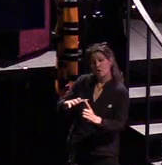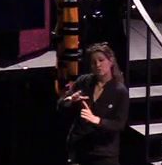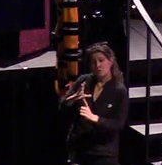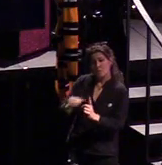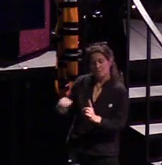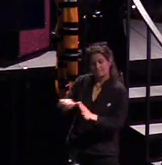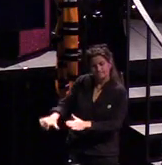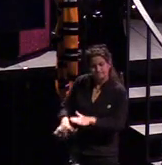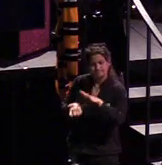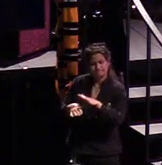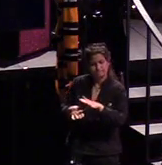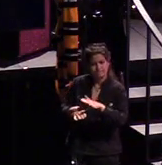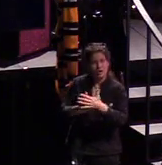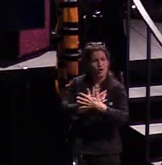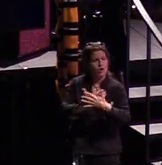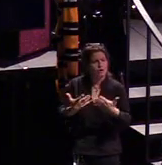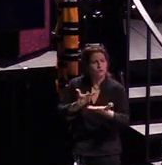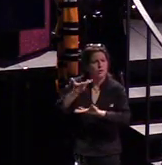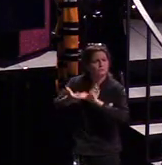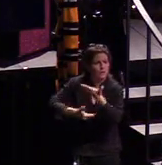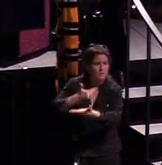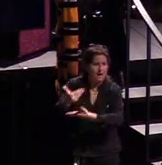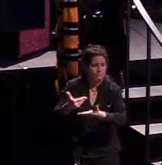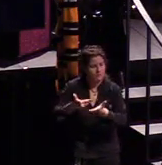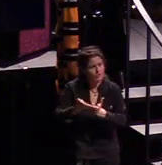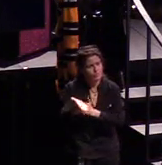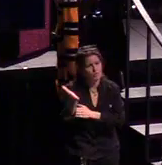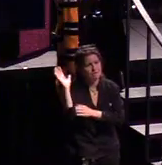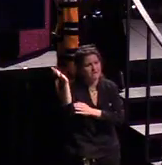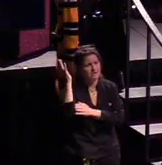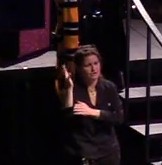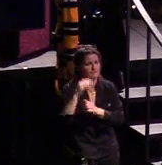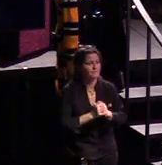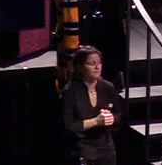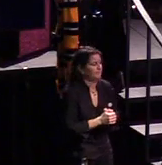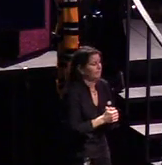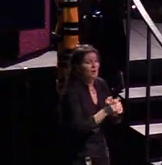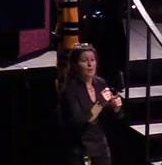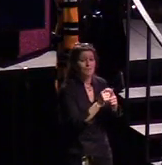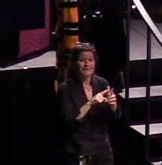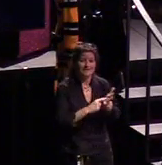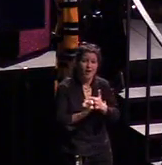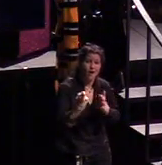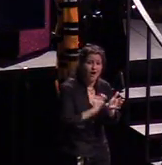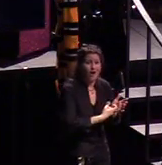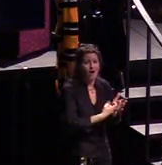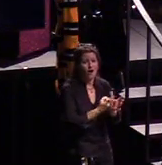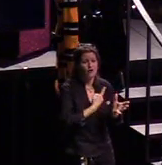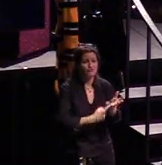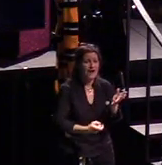much of what I'll be talking about for the remainder of this presentation a goat Peter Andre I